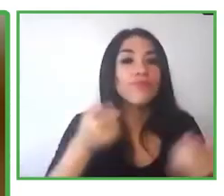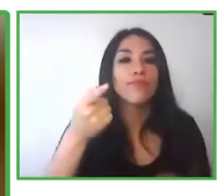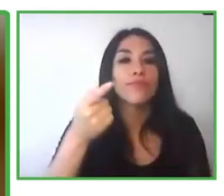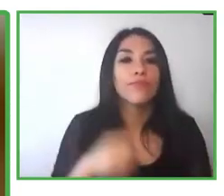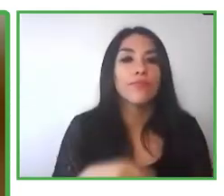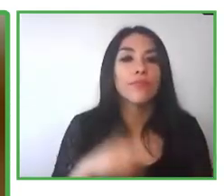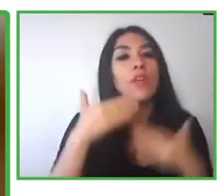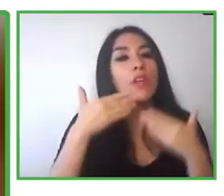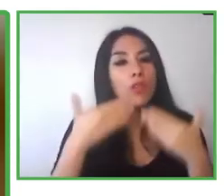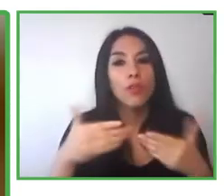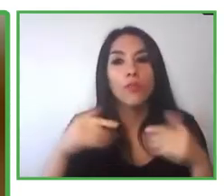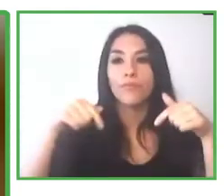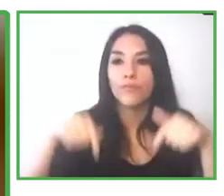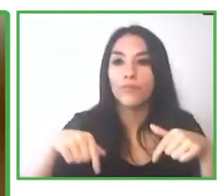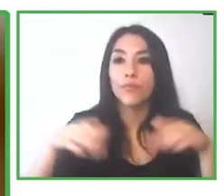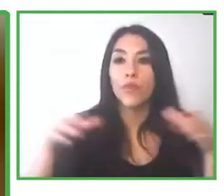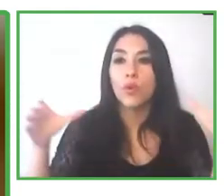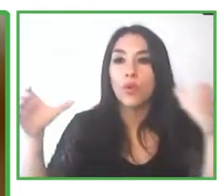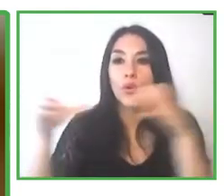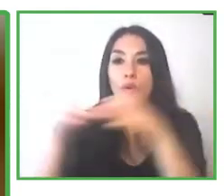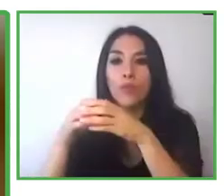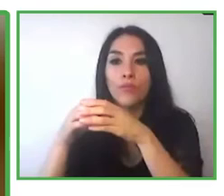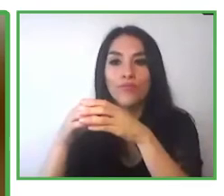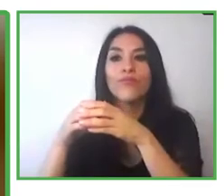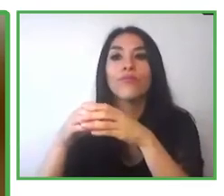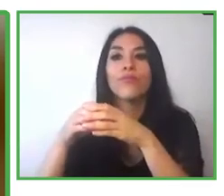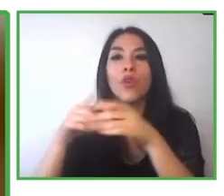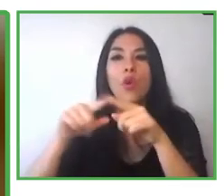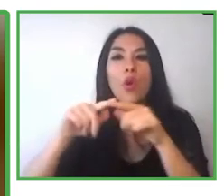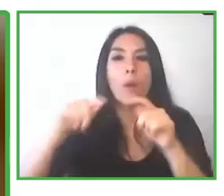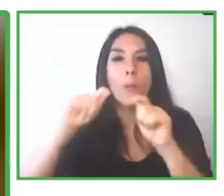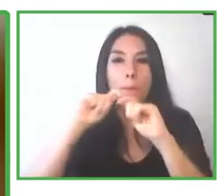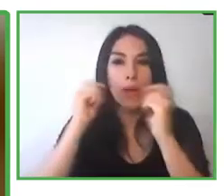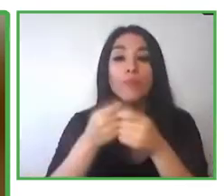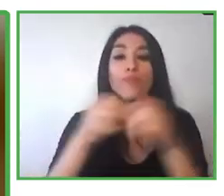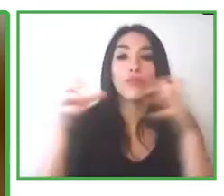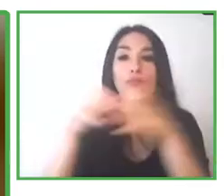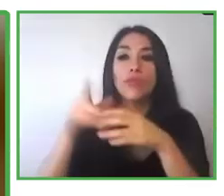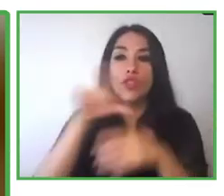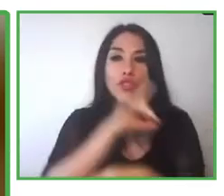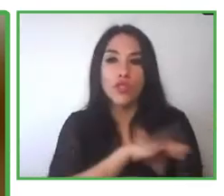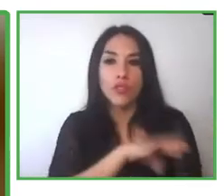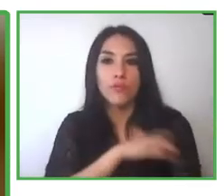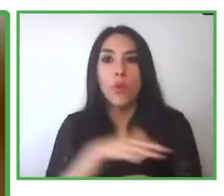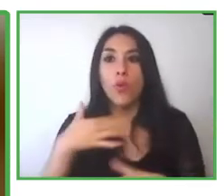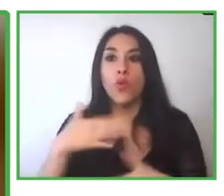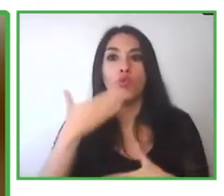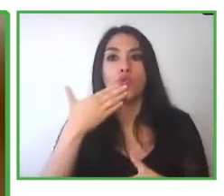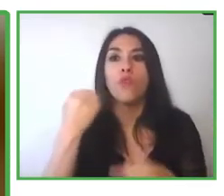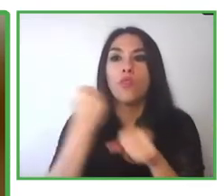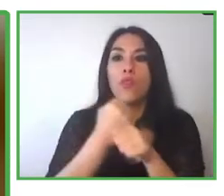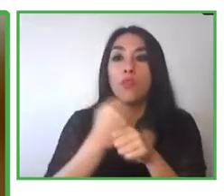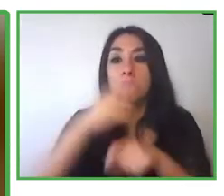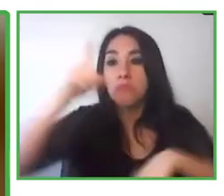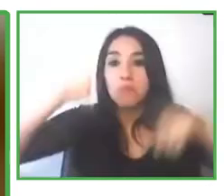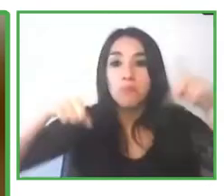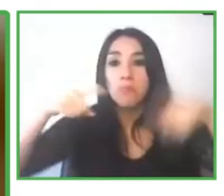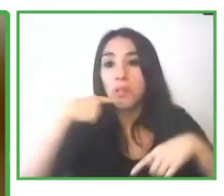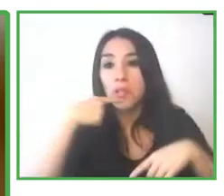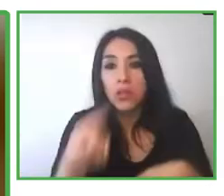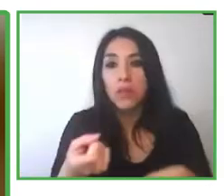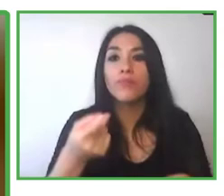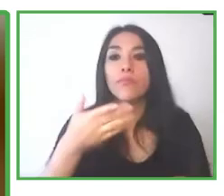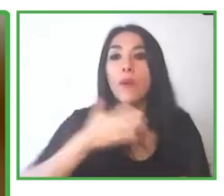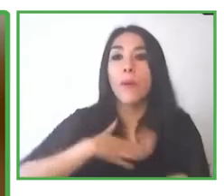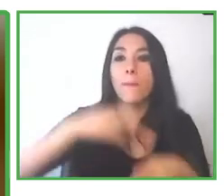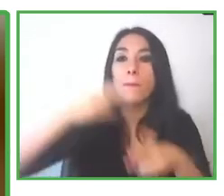this project of Fundación ONCE and our collaboration with Pacto de Productividad in Chile. My name is Paloma Cid, and